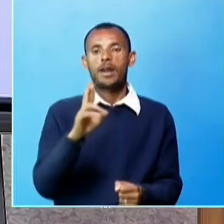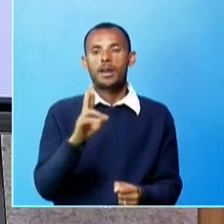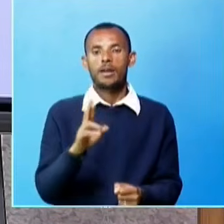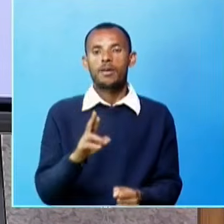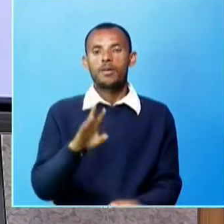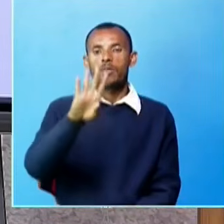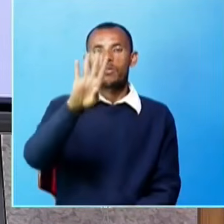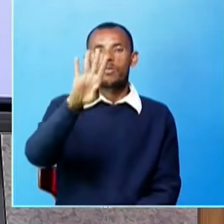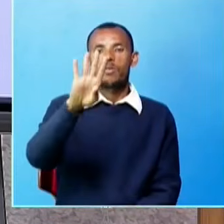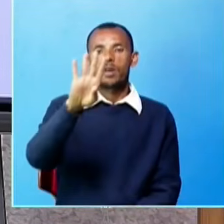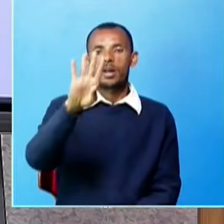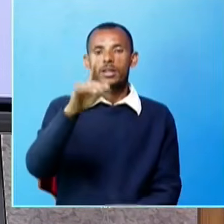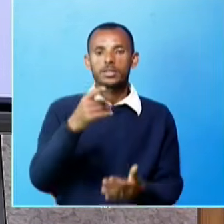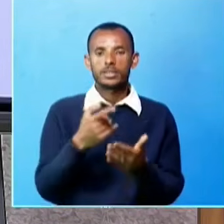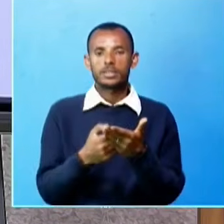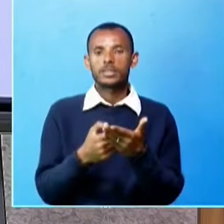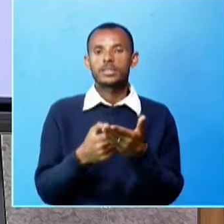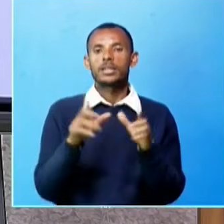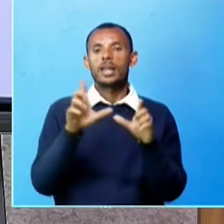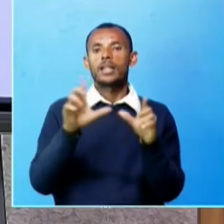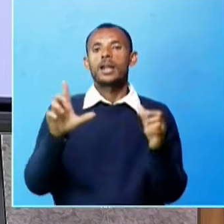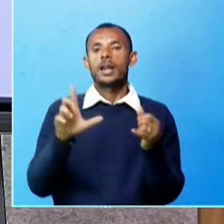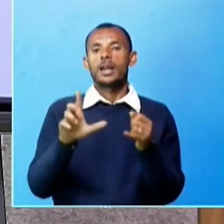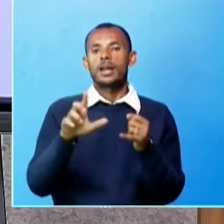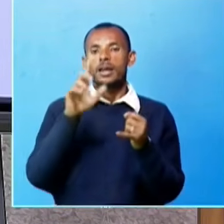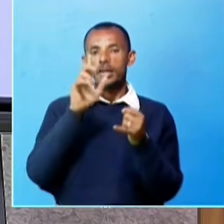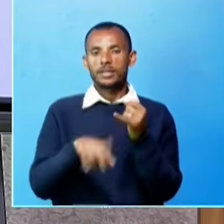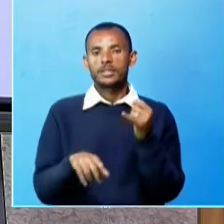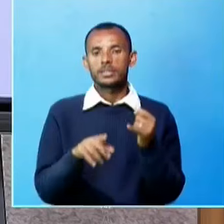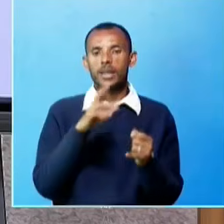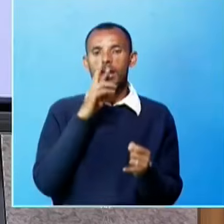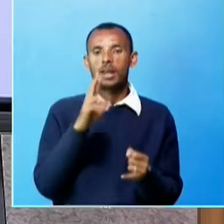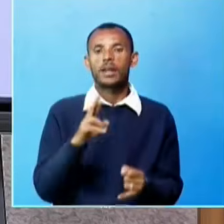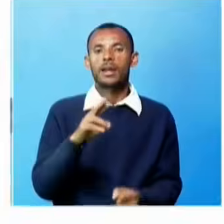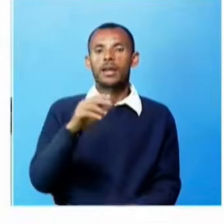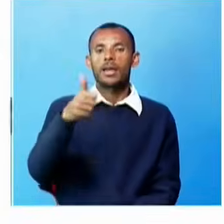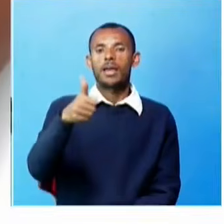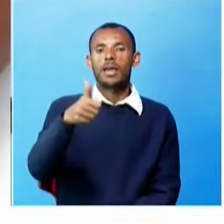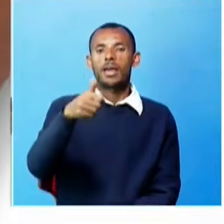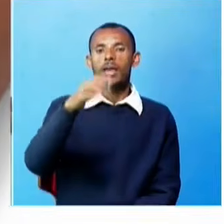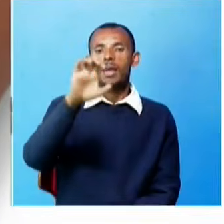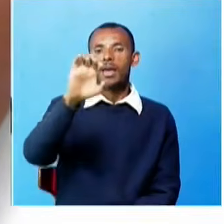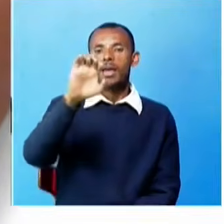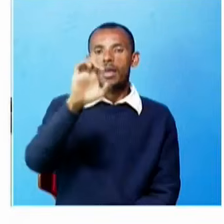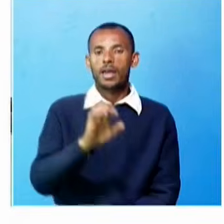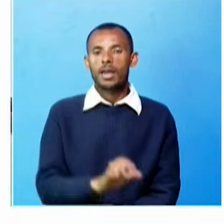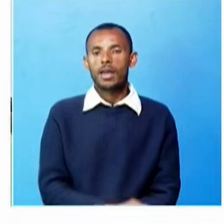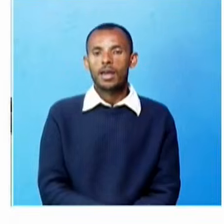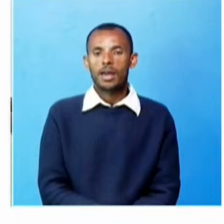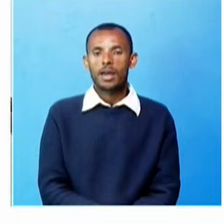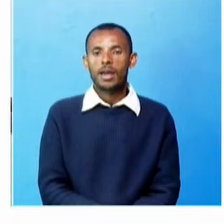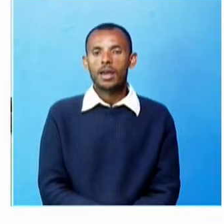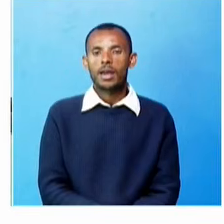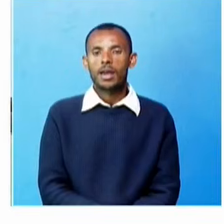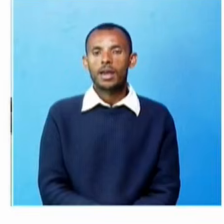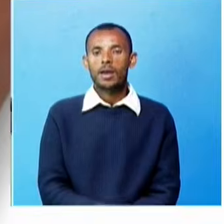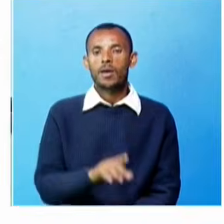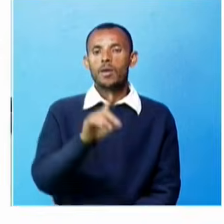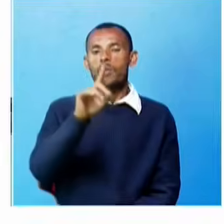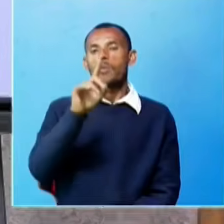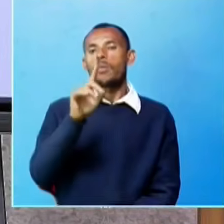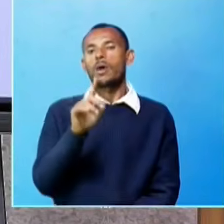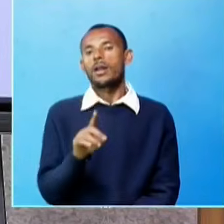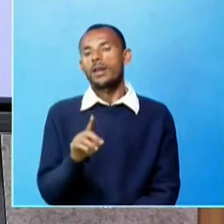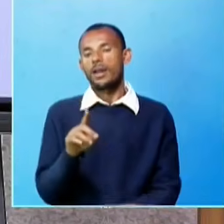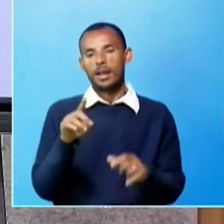4. These lateral edges are AE. Okay, AE is one of the